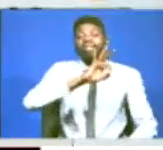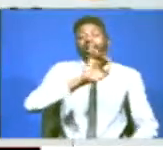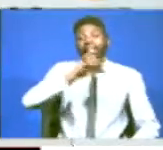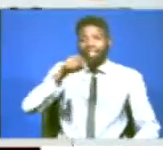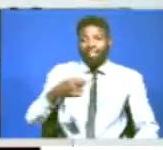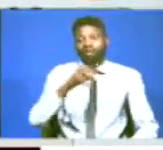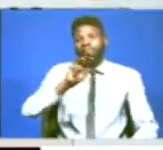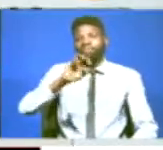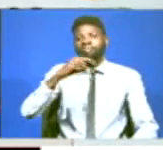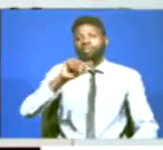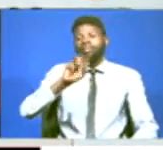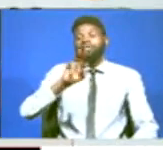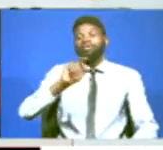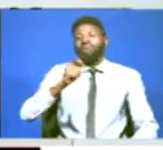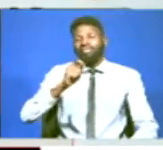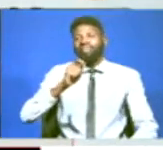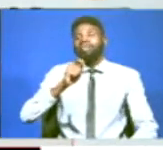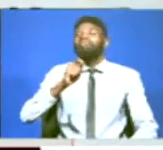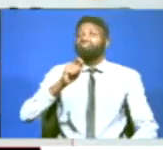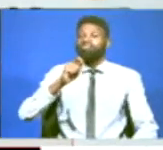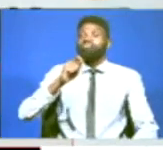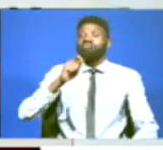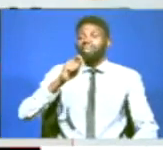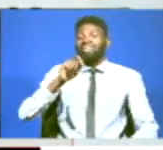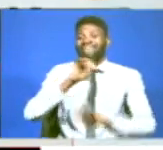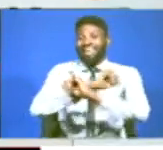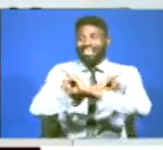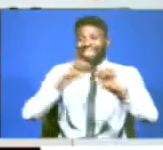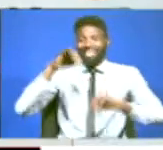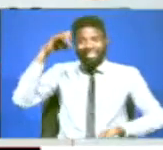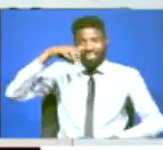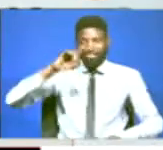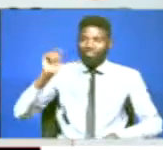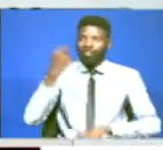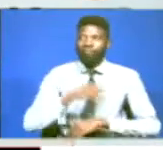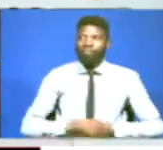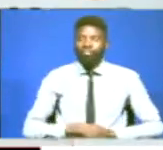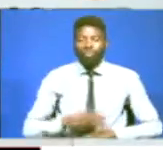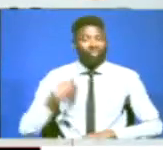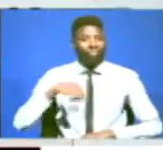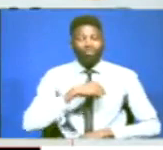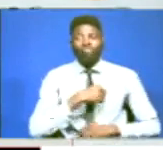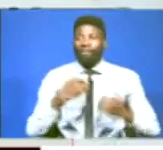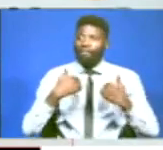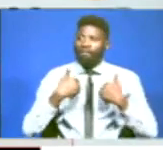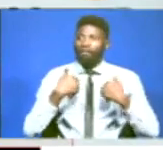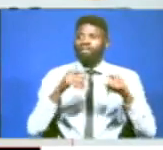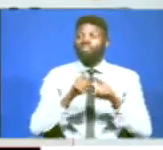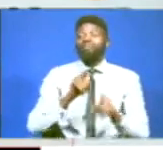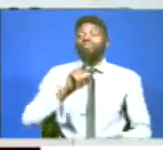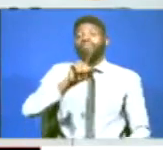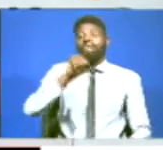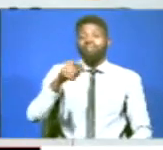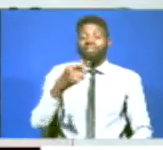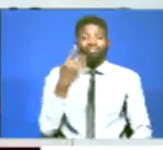country. Produce 1,904 megawatts as KenGen against total country's generation